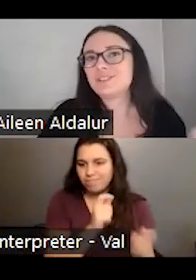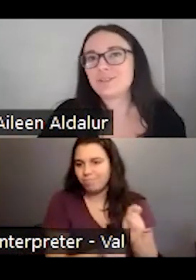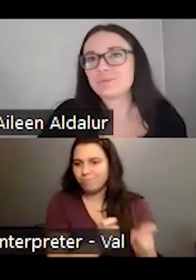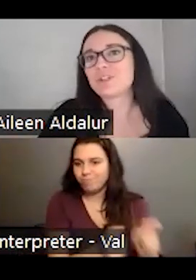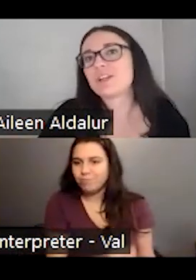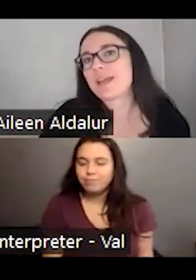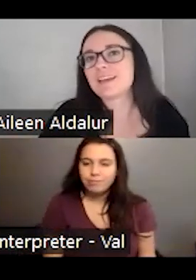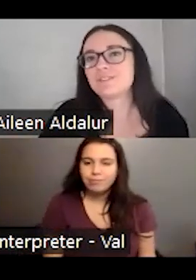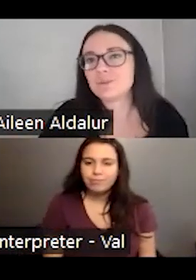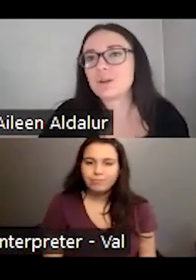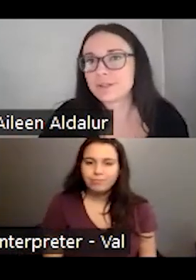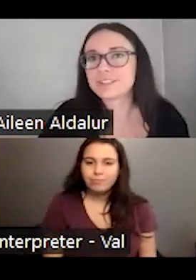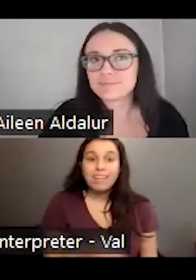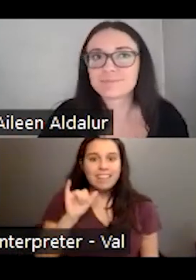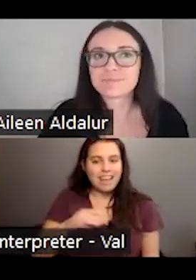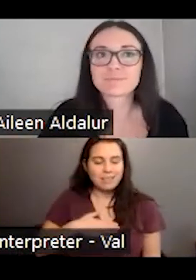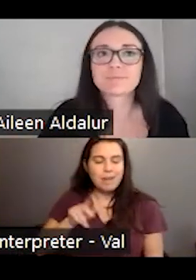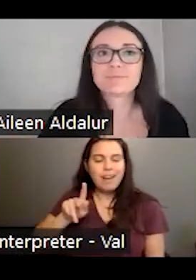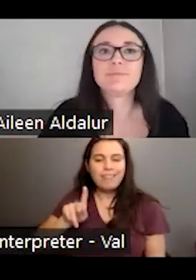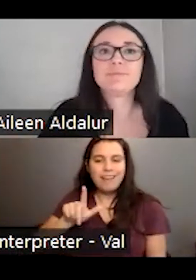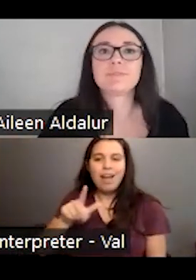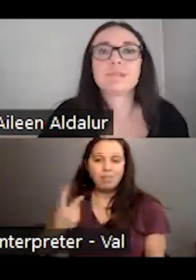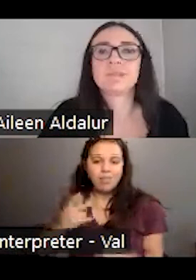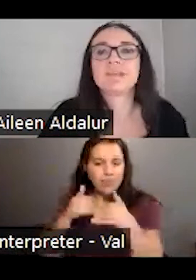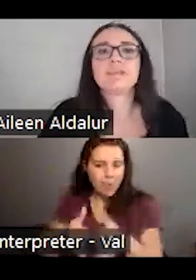I plan to do during my KL2 award period.